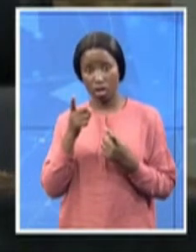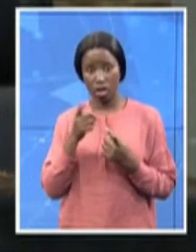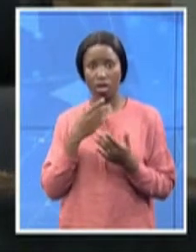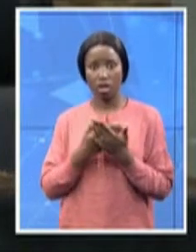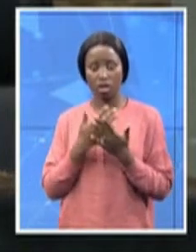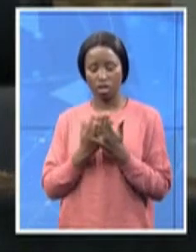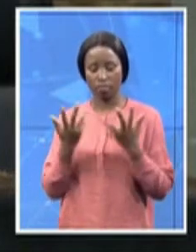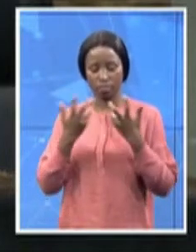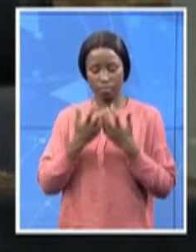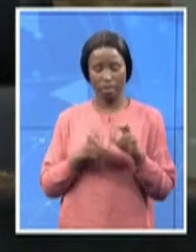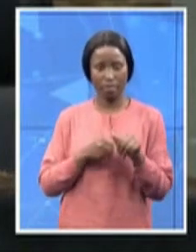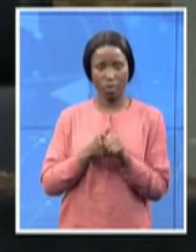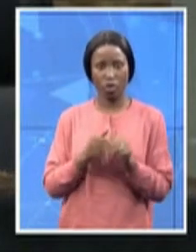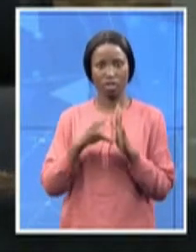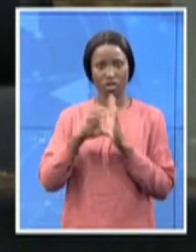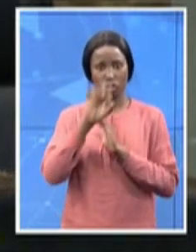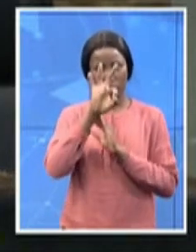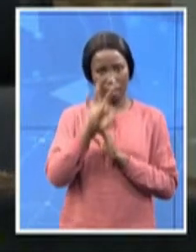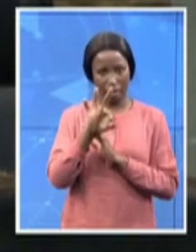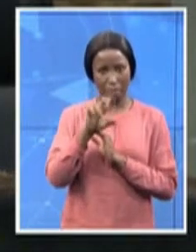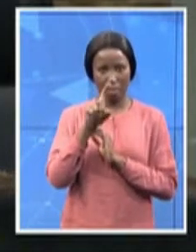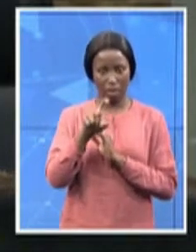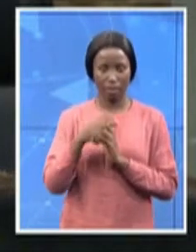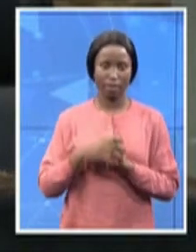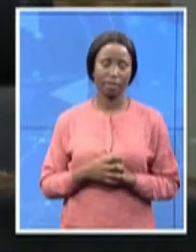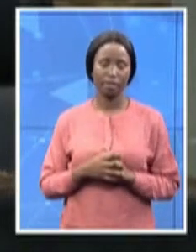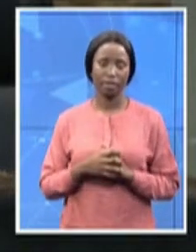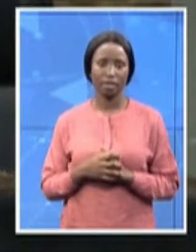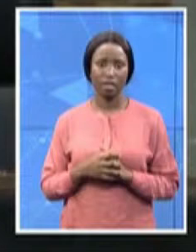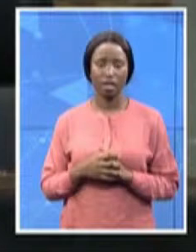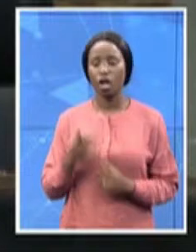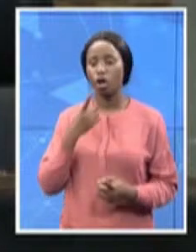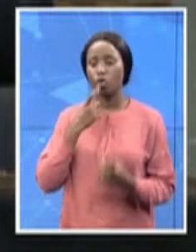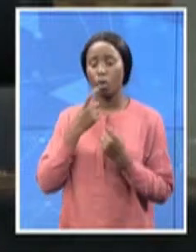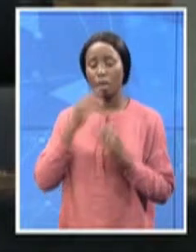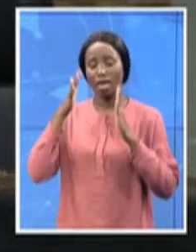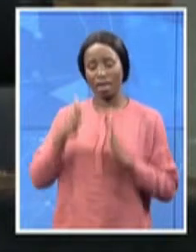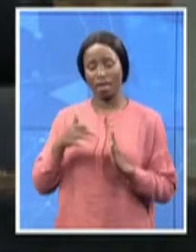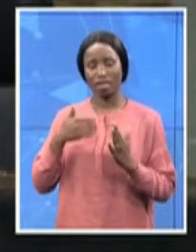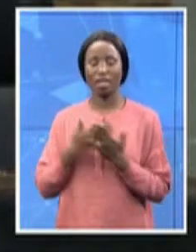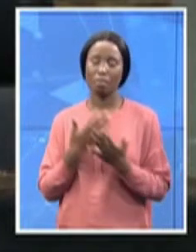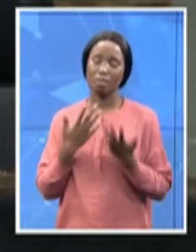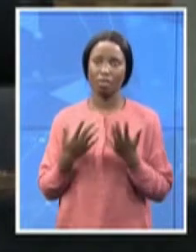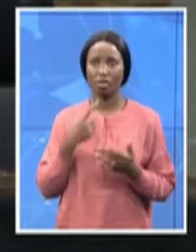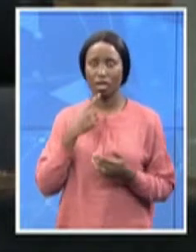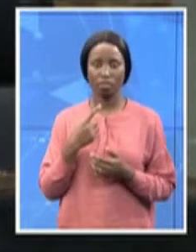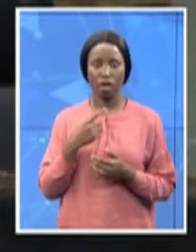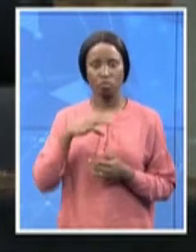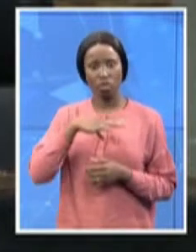The complainant may be the President, a member of the National Assembly, or